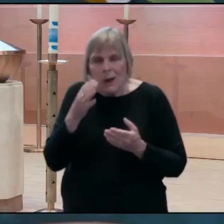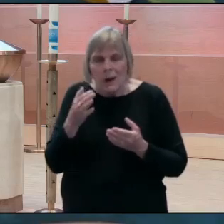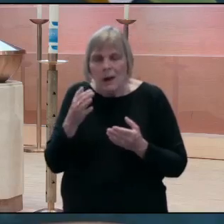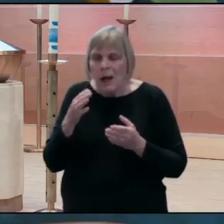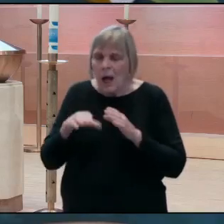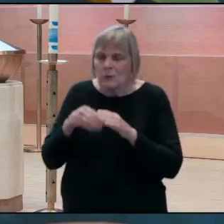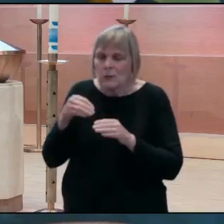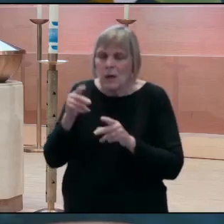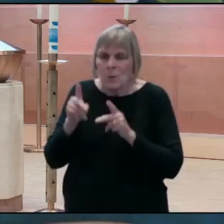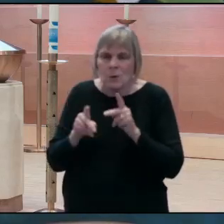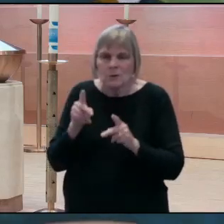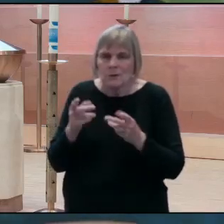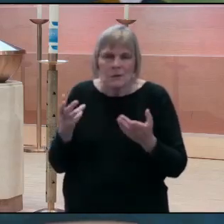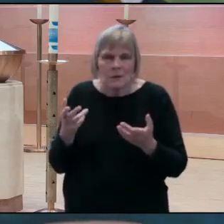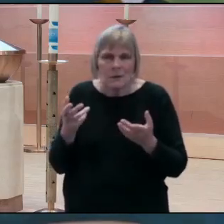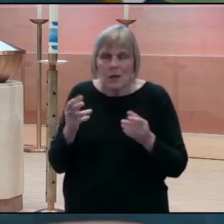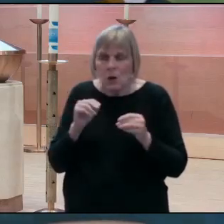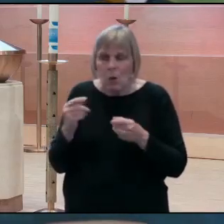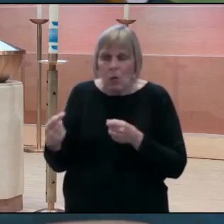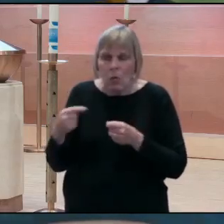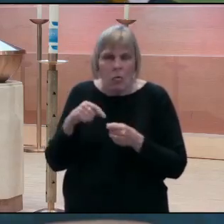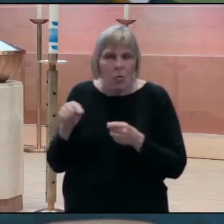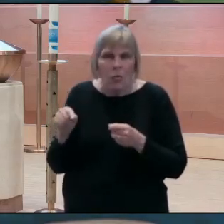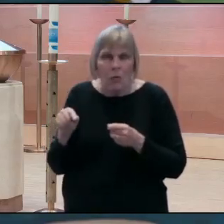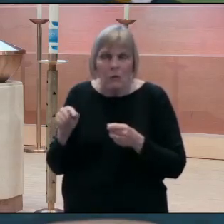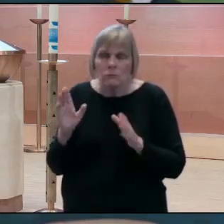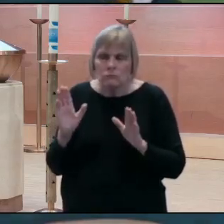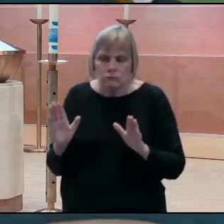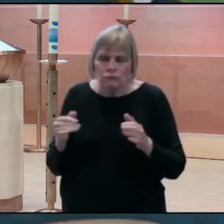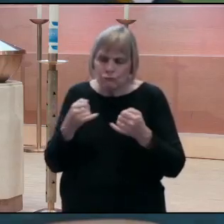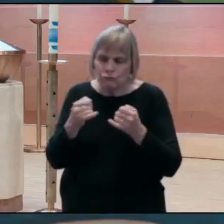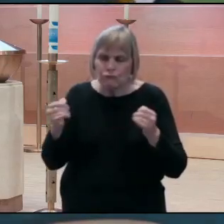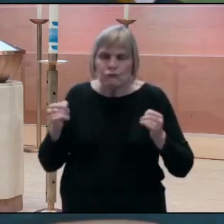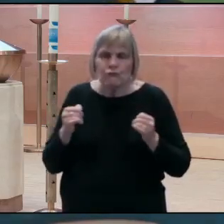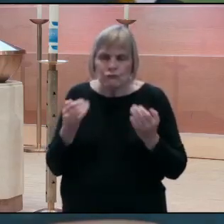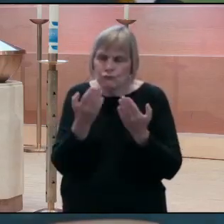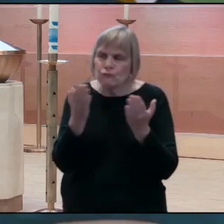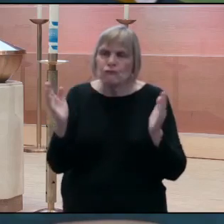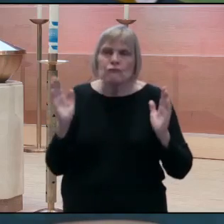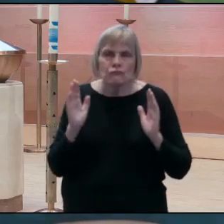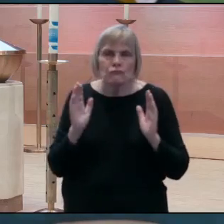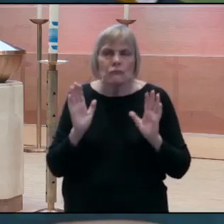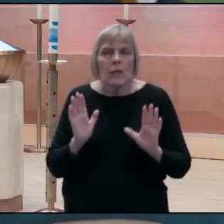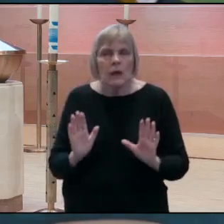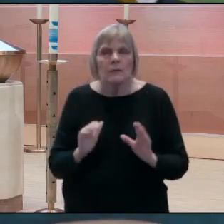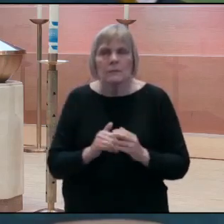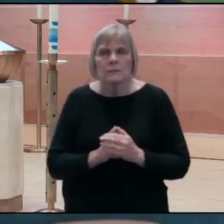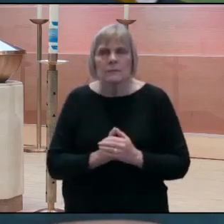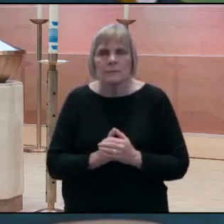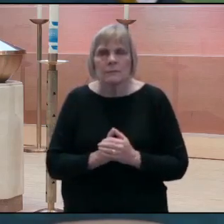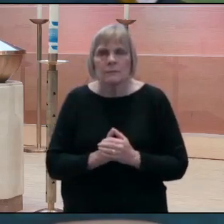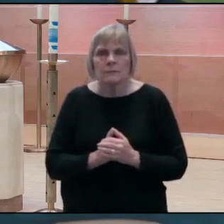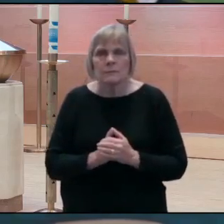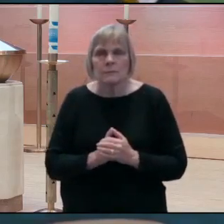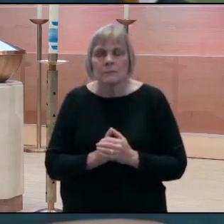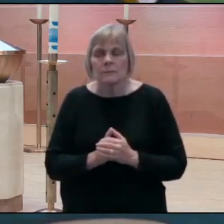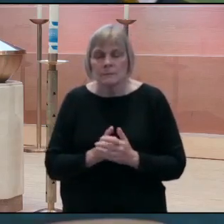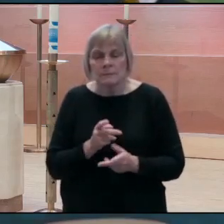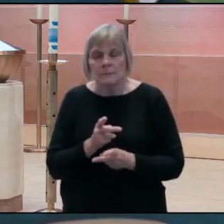the outsider. There's no crossing the dividers. You're just building up walls through seeking power.